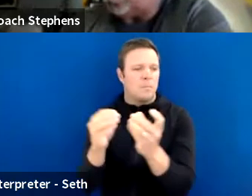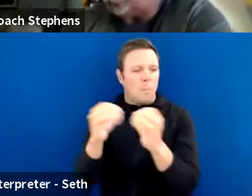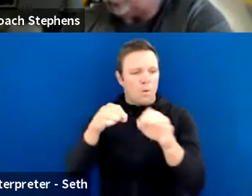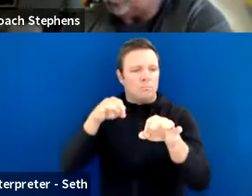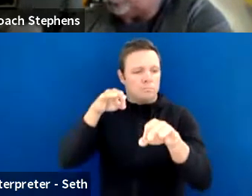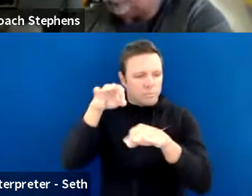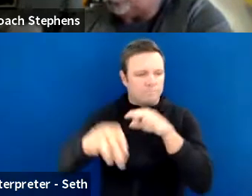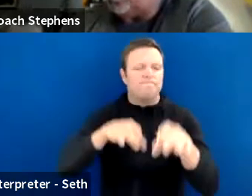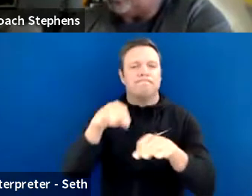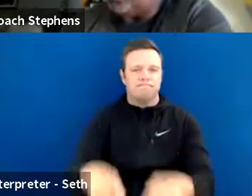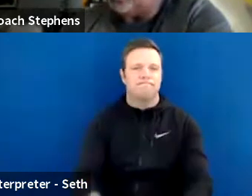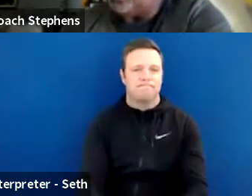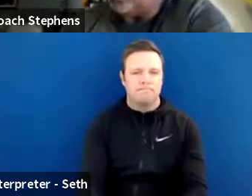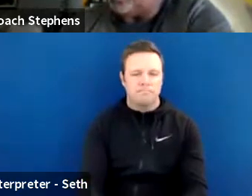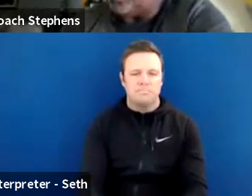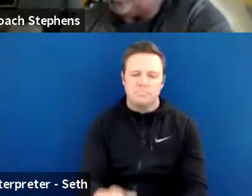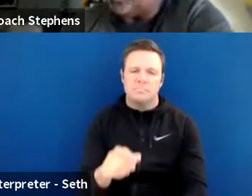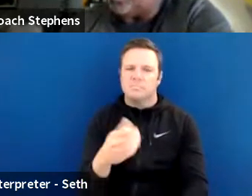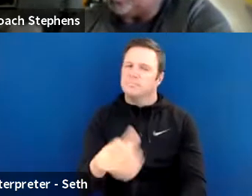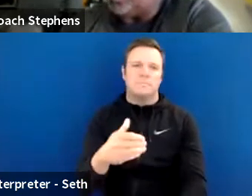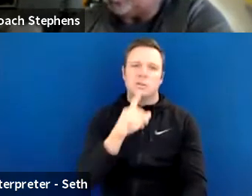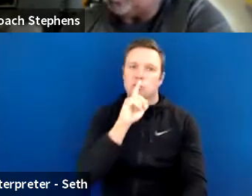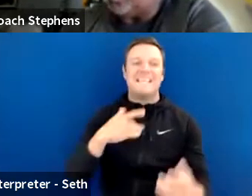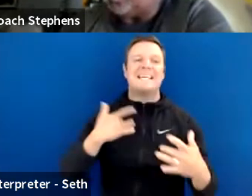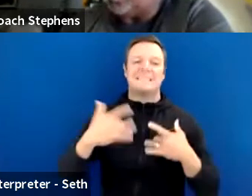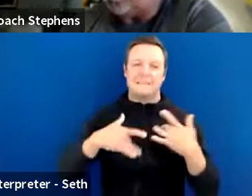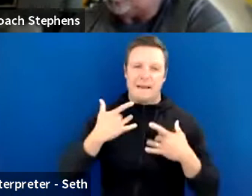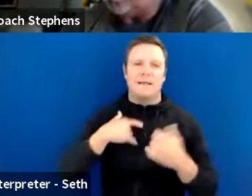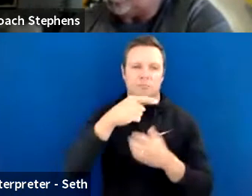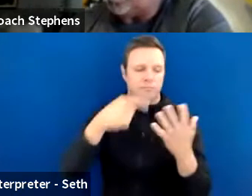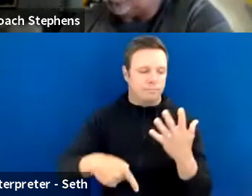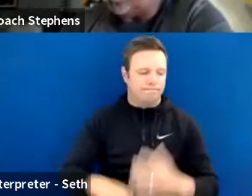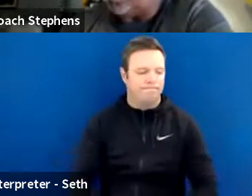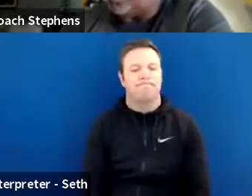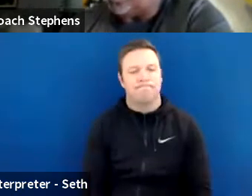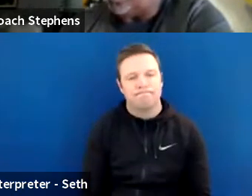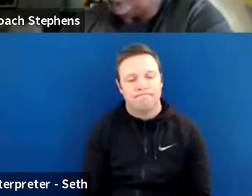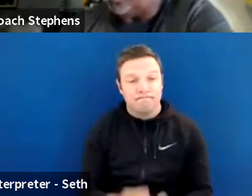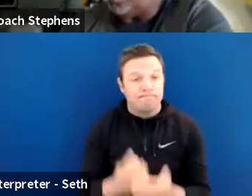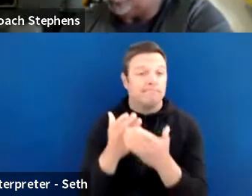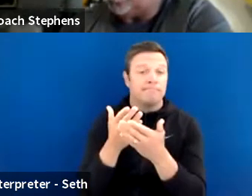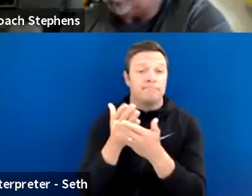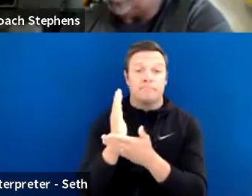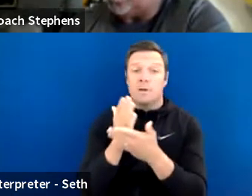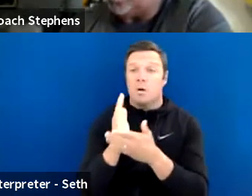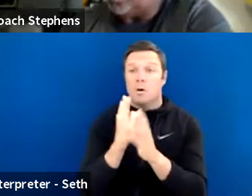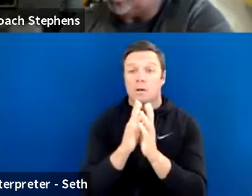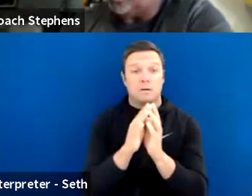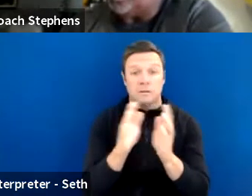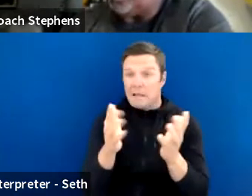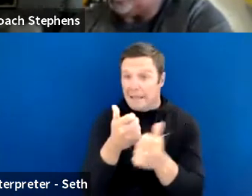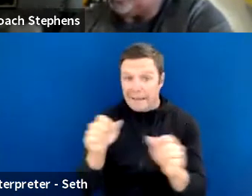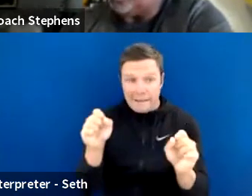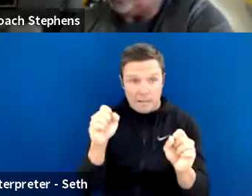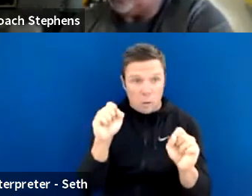level. It's really quite exciting. All right. Did anybody have any questions